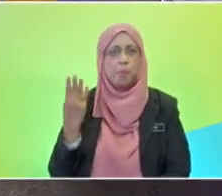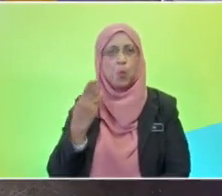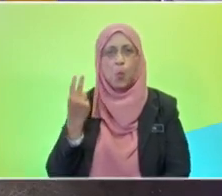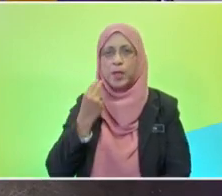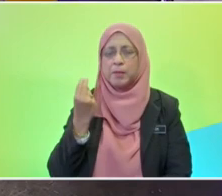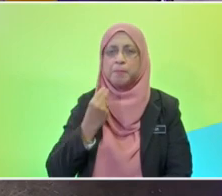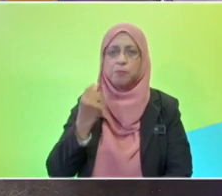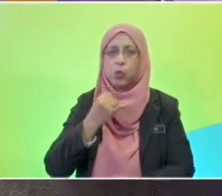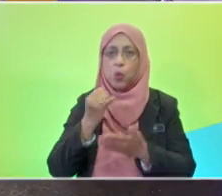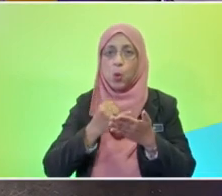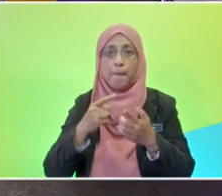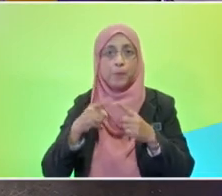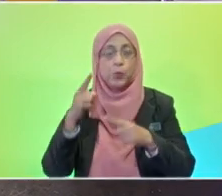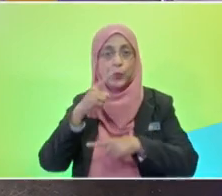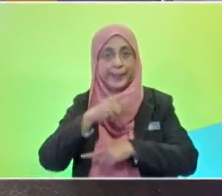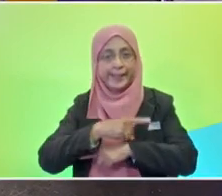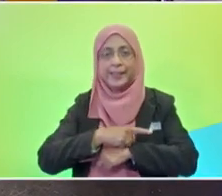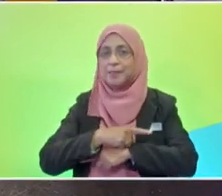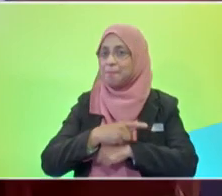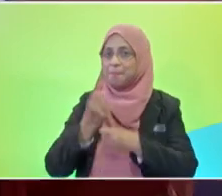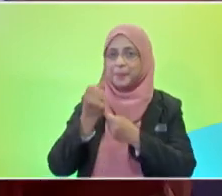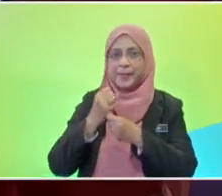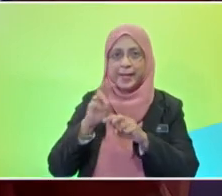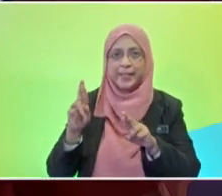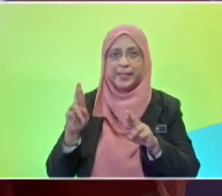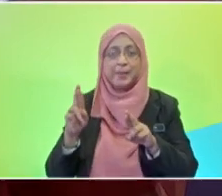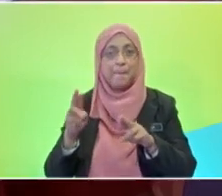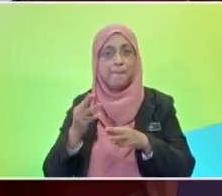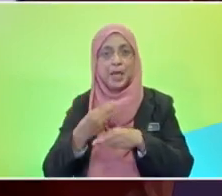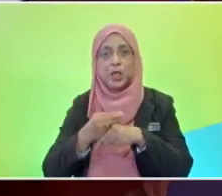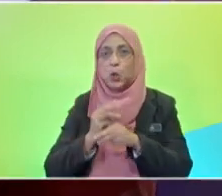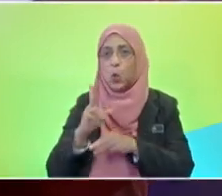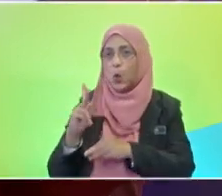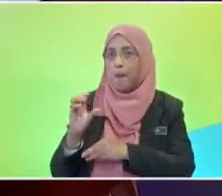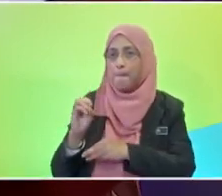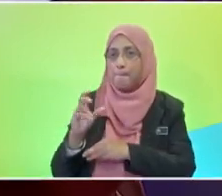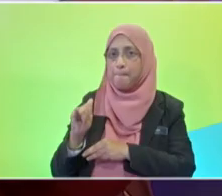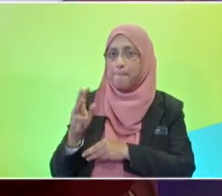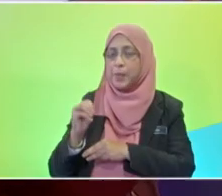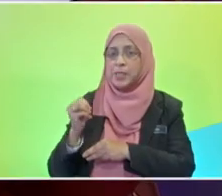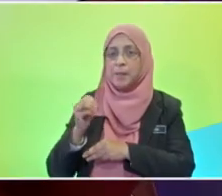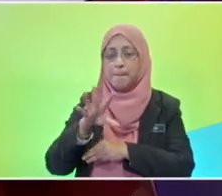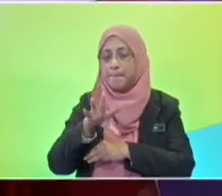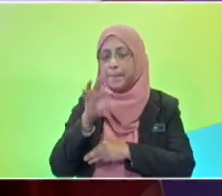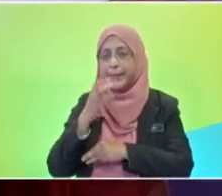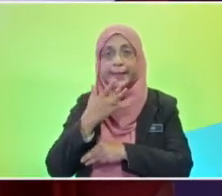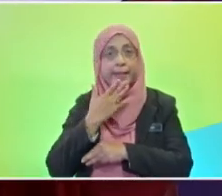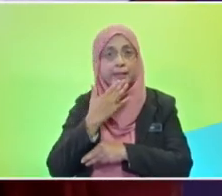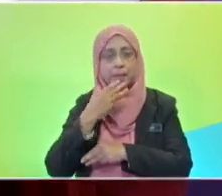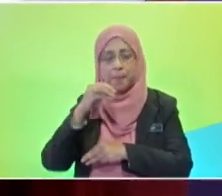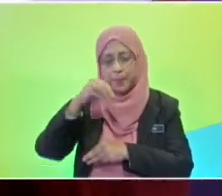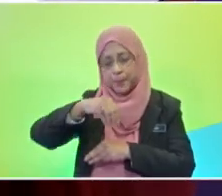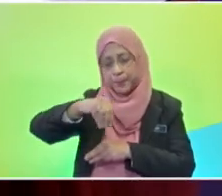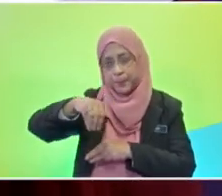Okay. But for you today, Chris, I have bring a ready-made column. So let's pick a color and put on